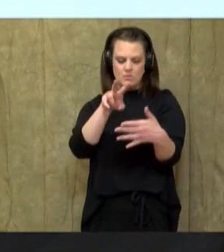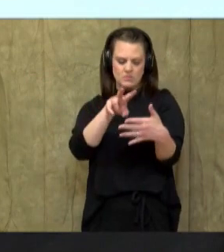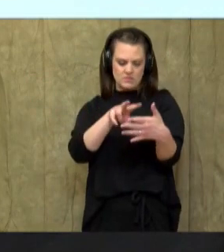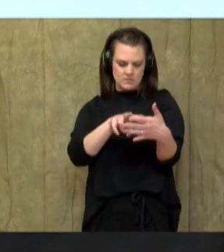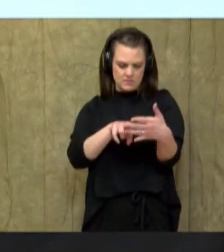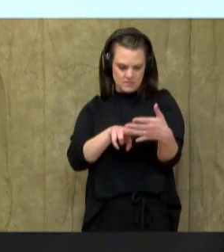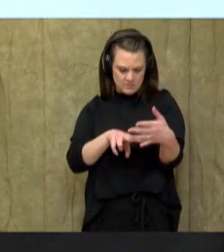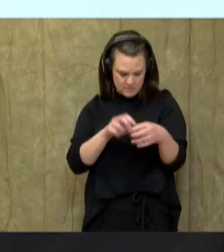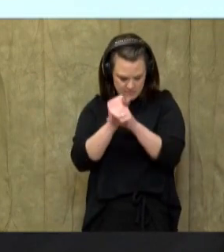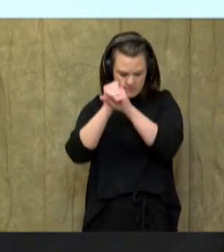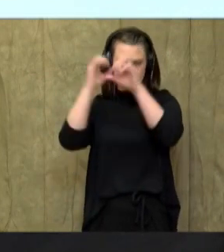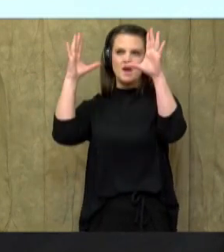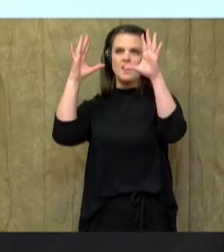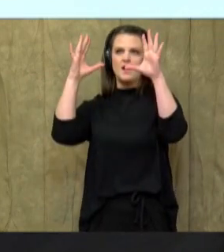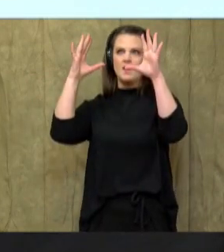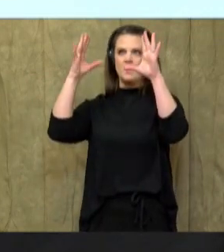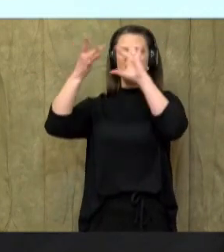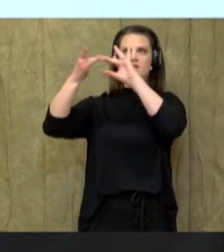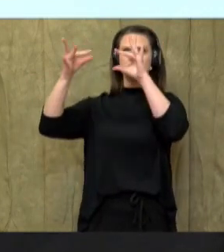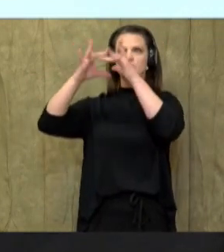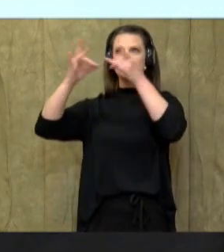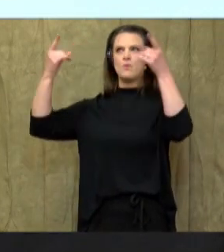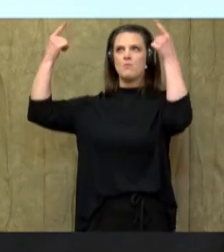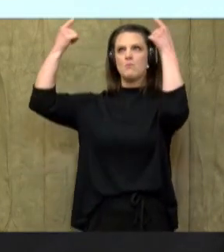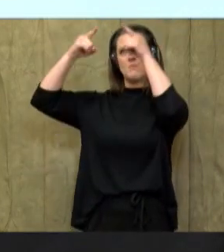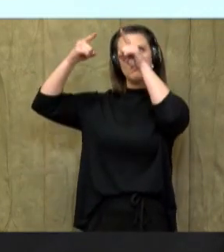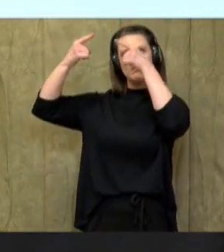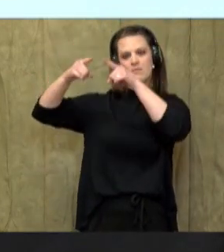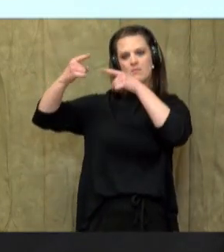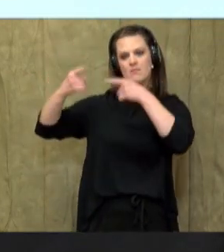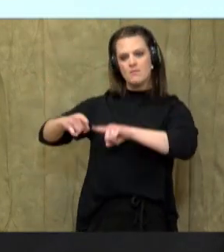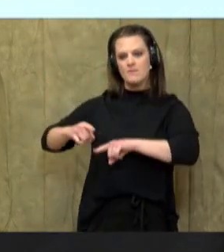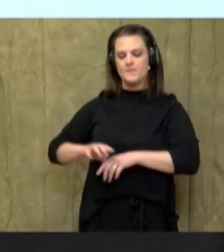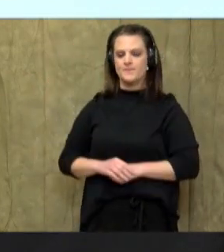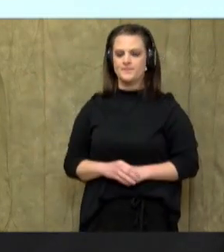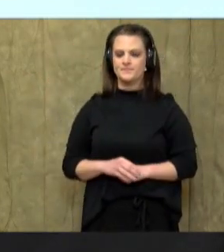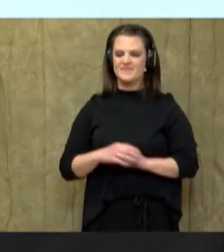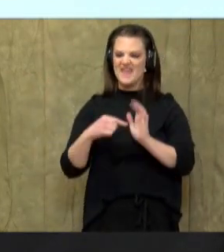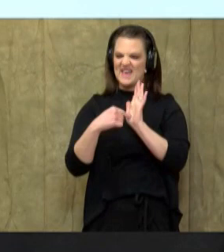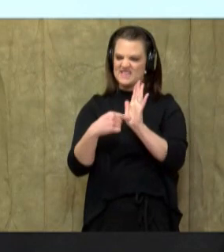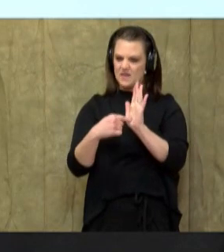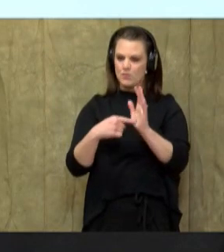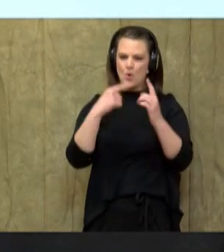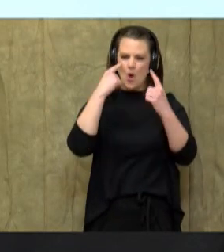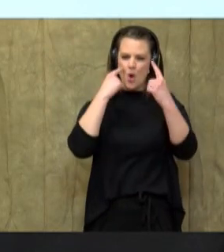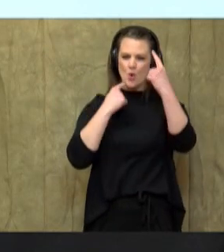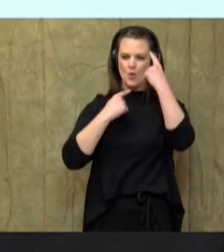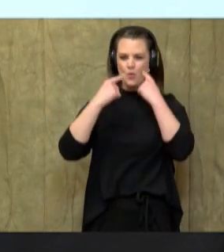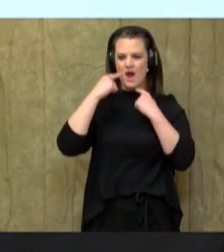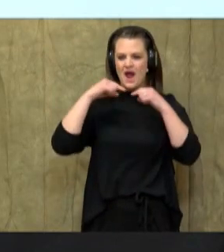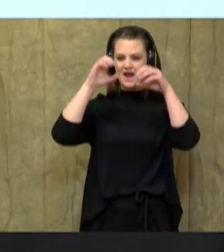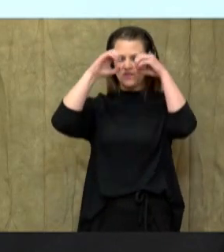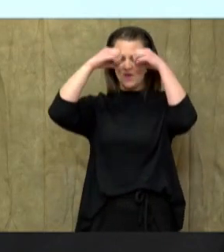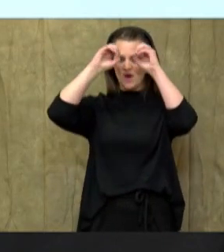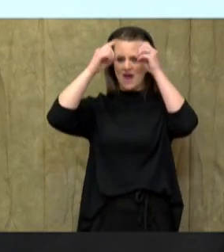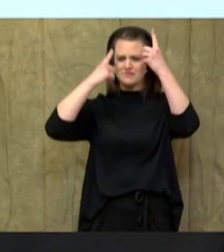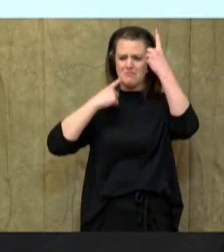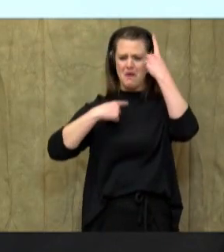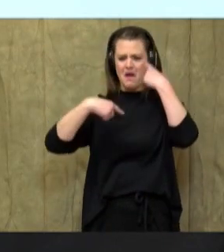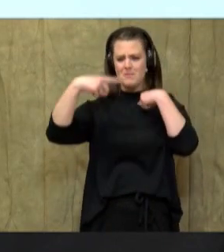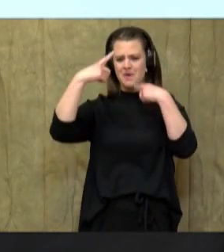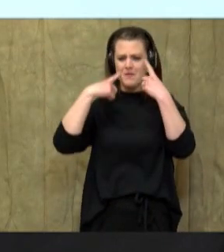of what's taking place within the story. For an example, cry their eyes out. That tells me as the